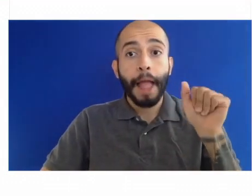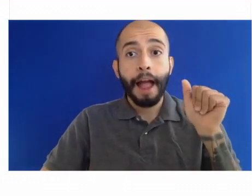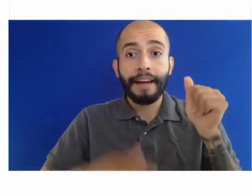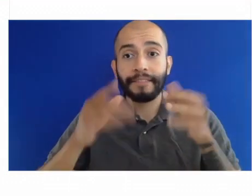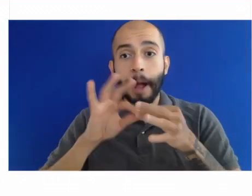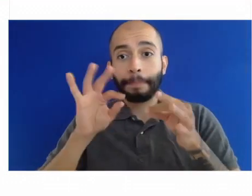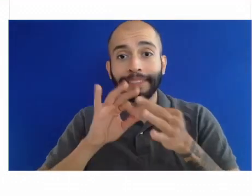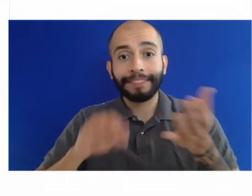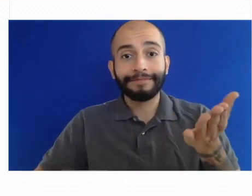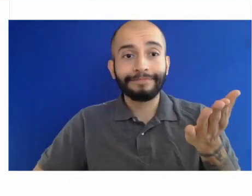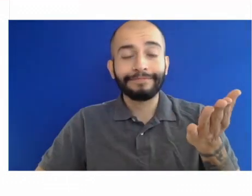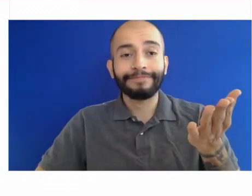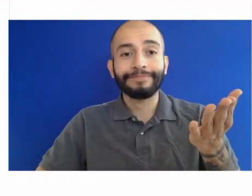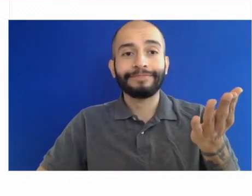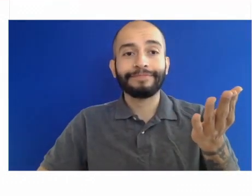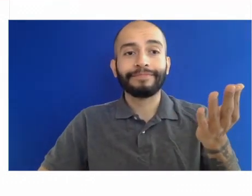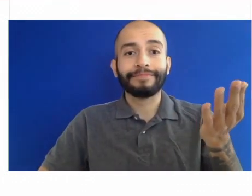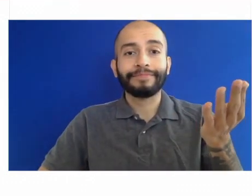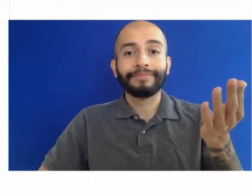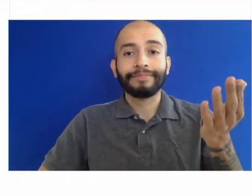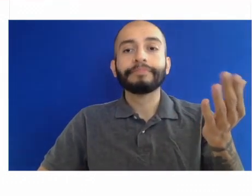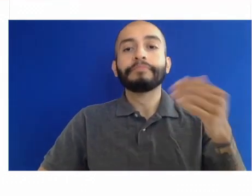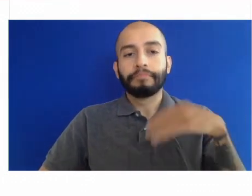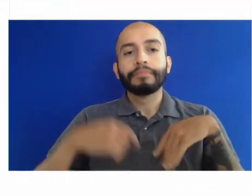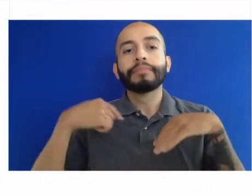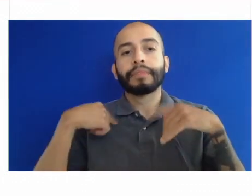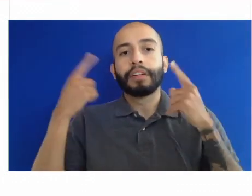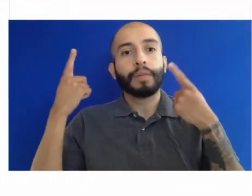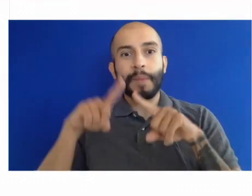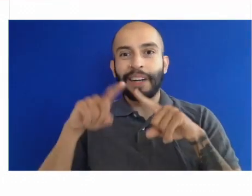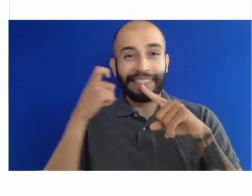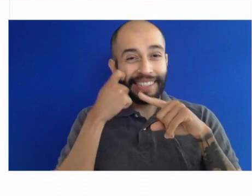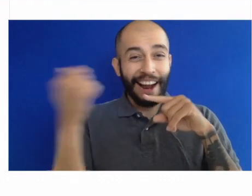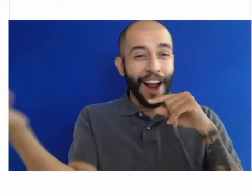lot of lessons to be learned from this pandemic.